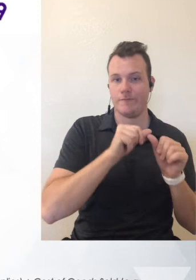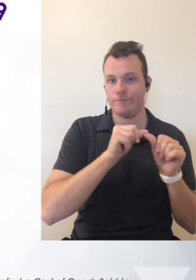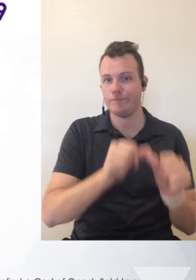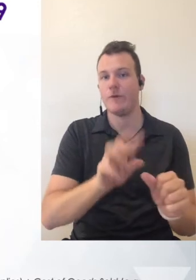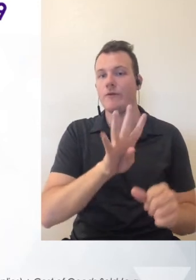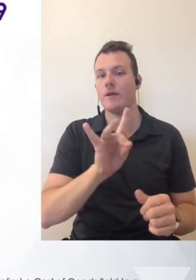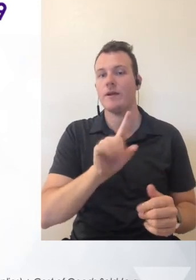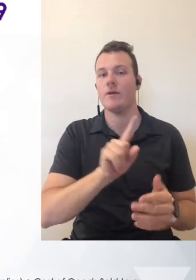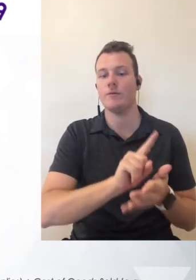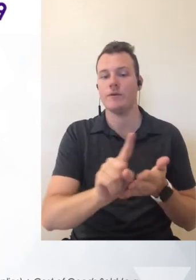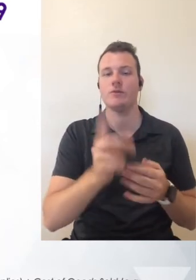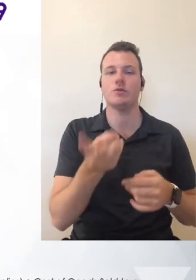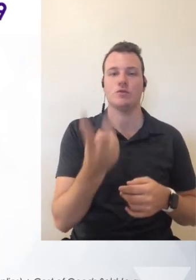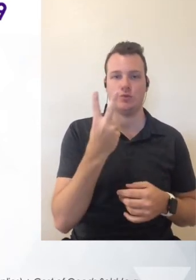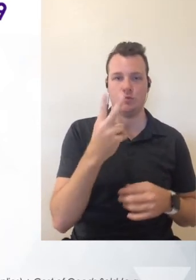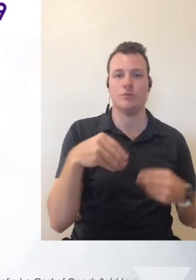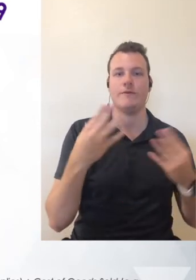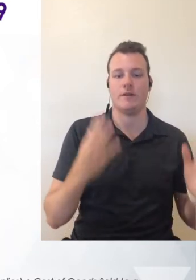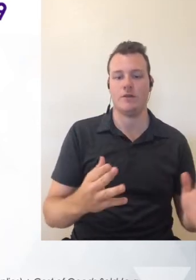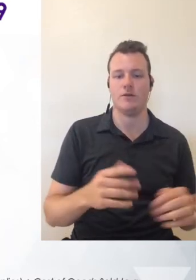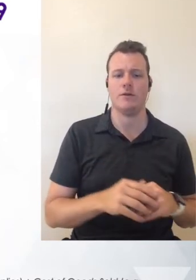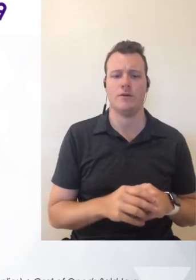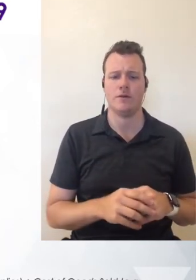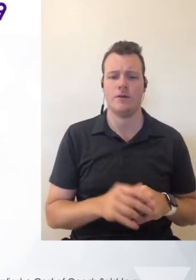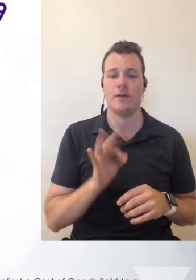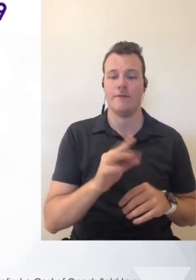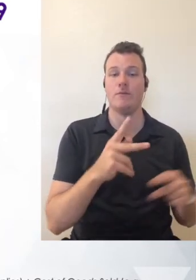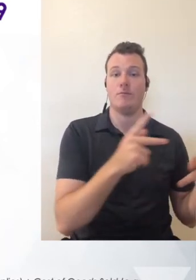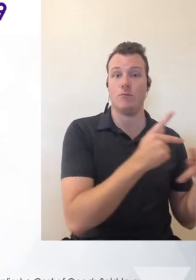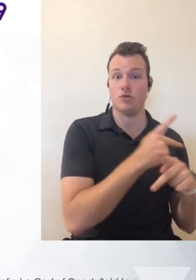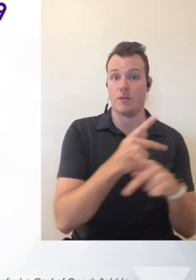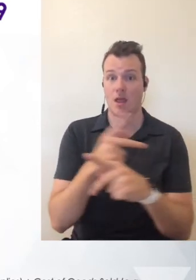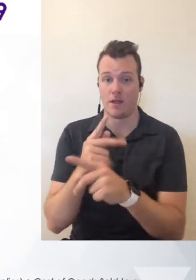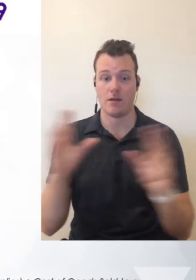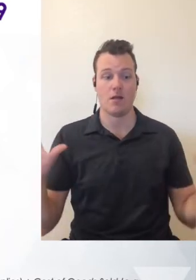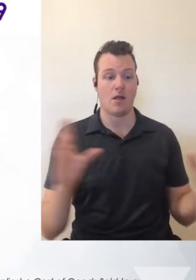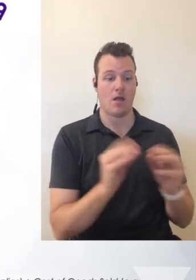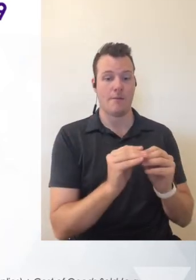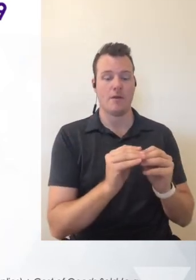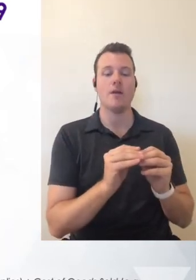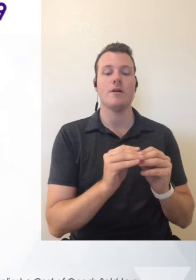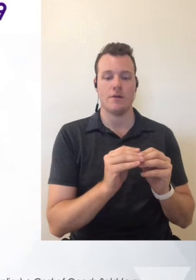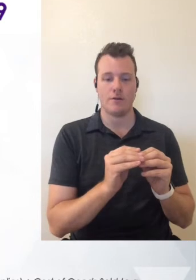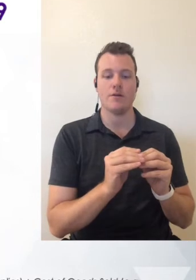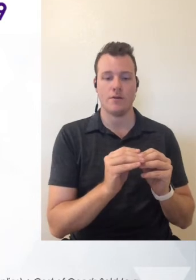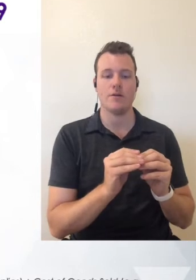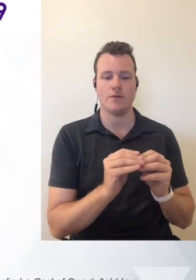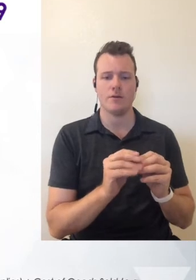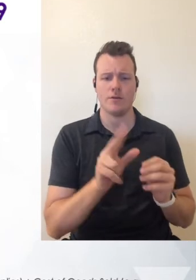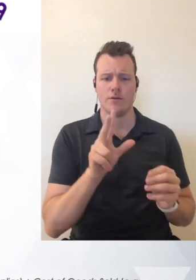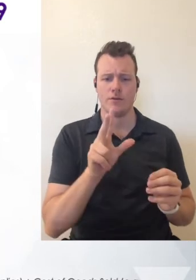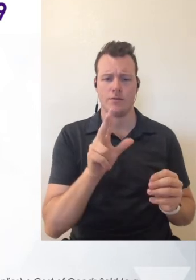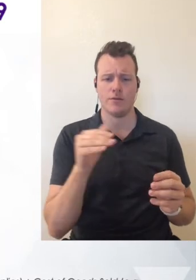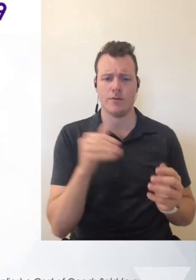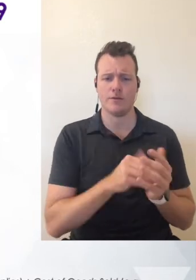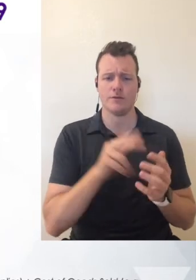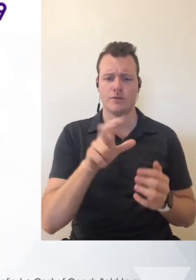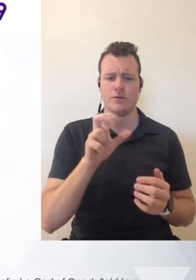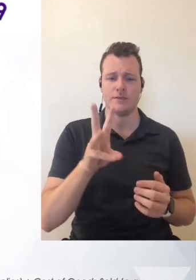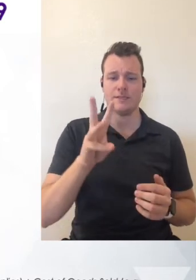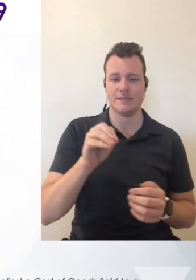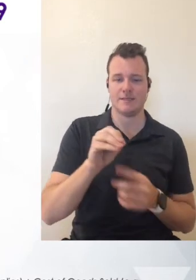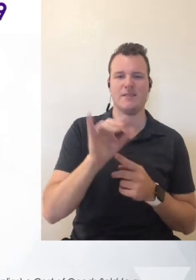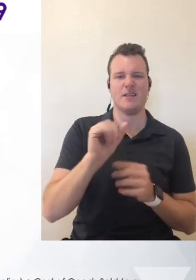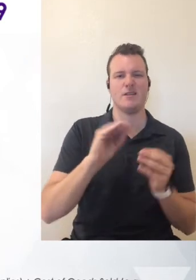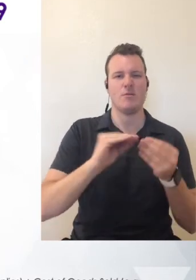there's two providers. If I multiply 35 times 48 times two, I get 3,360. So when